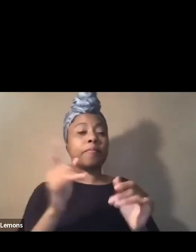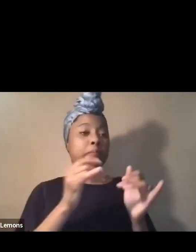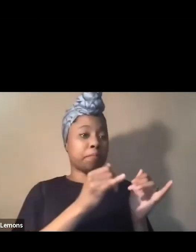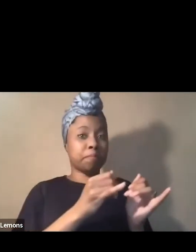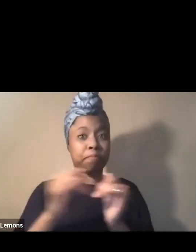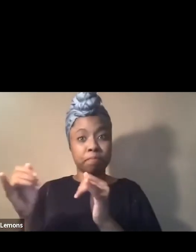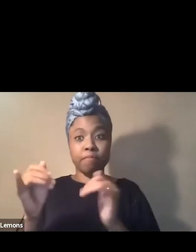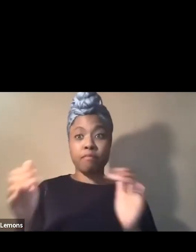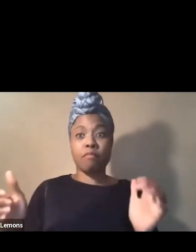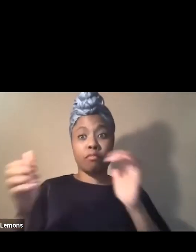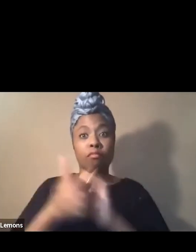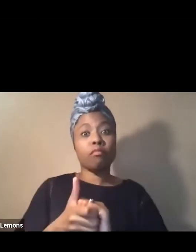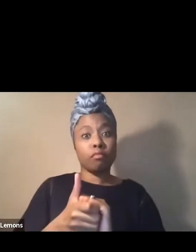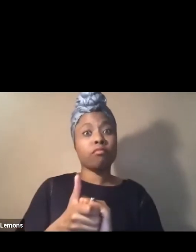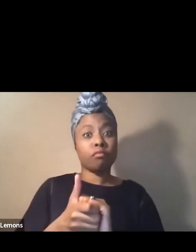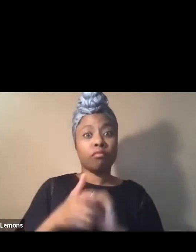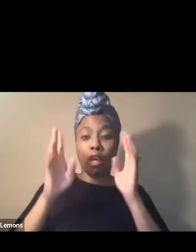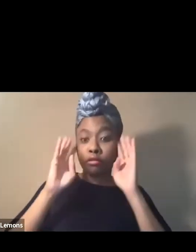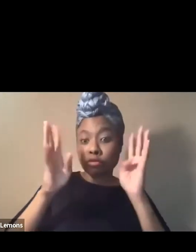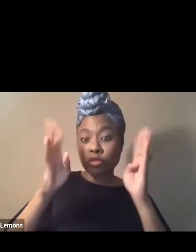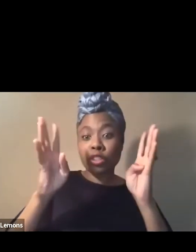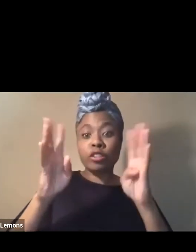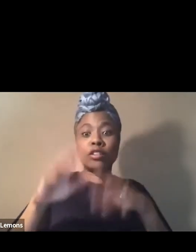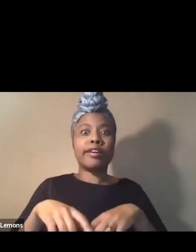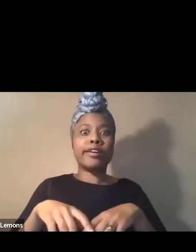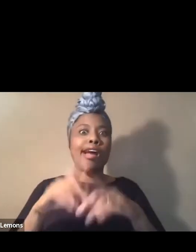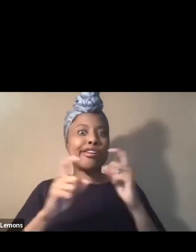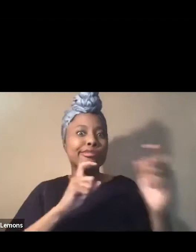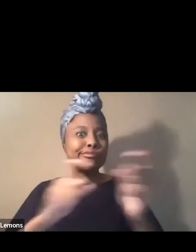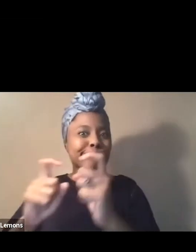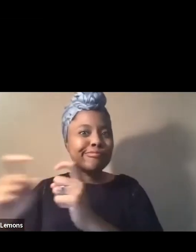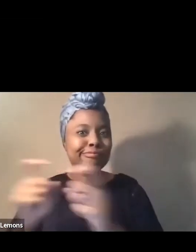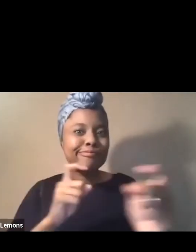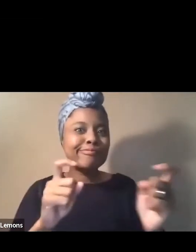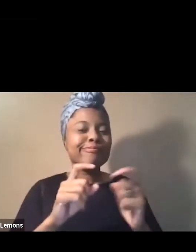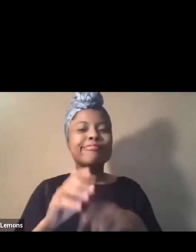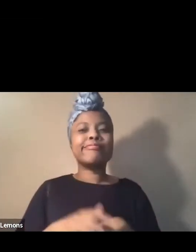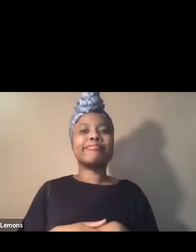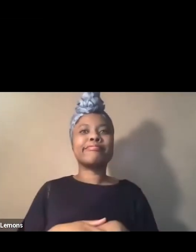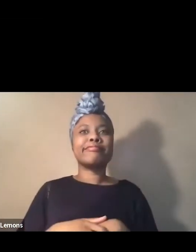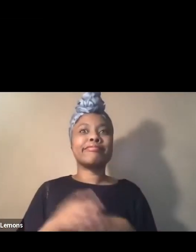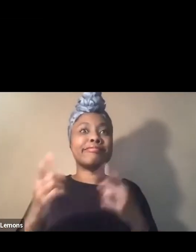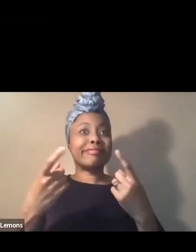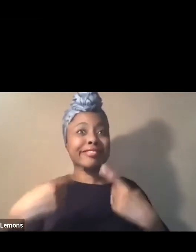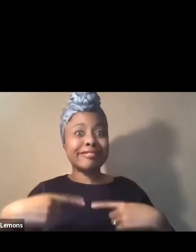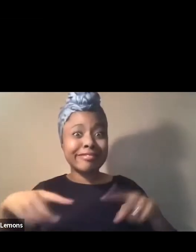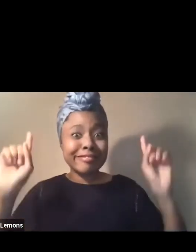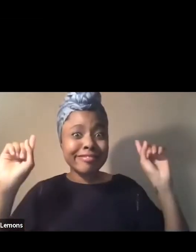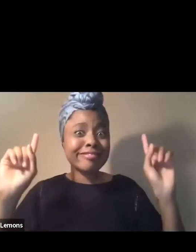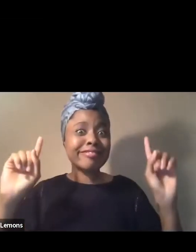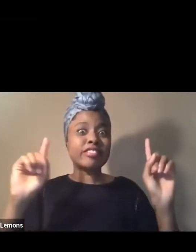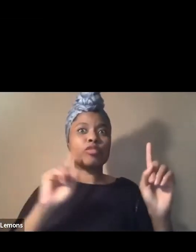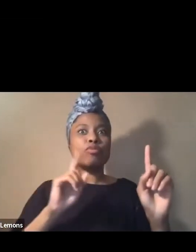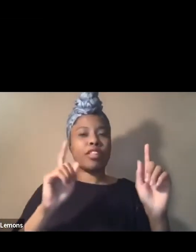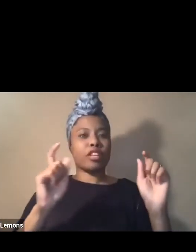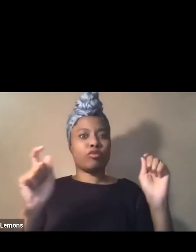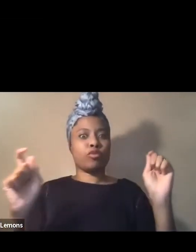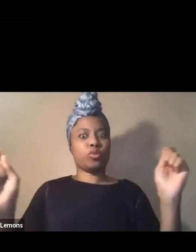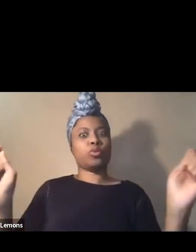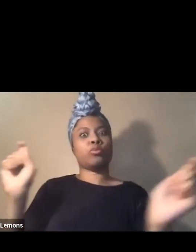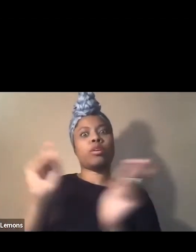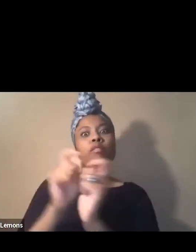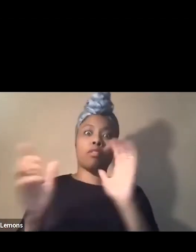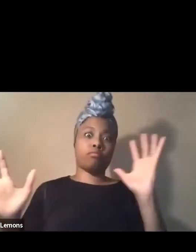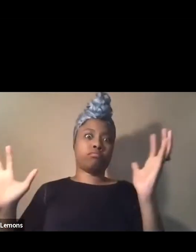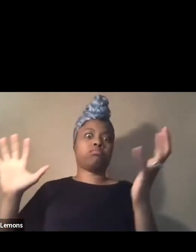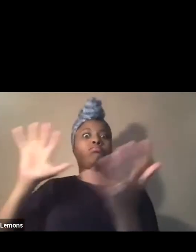individual and collective innovations, contributions, triumphs that have shaped our nation